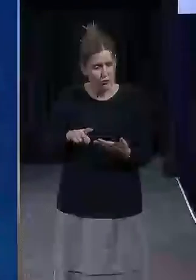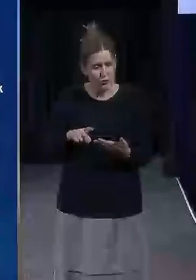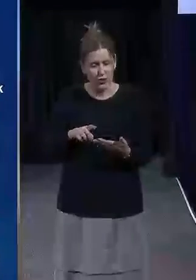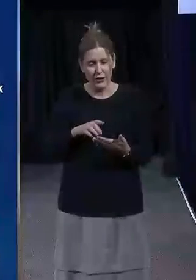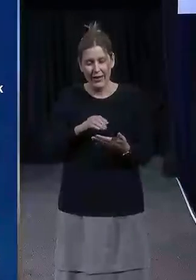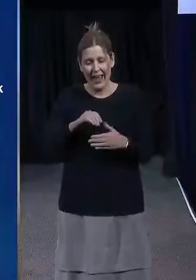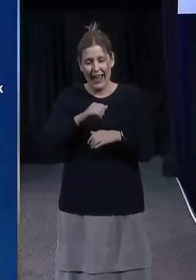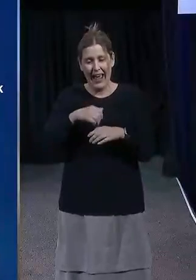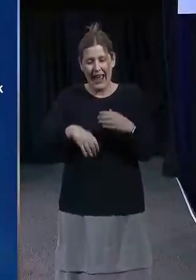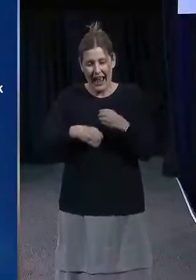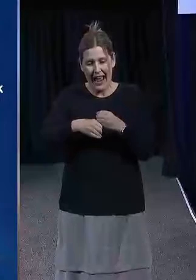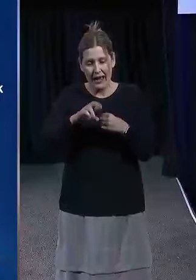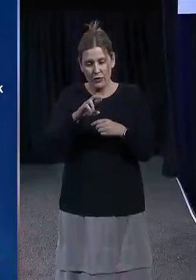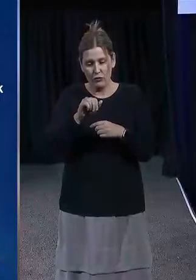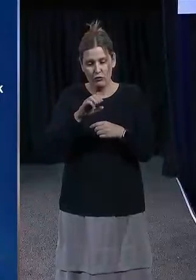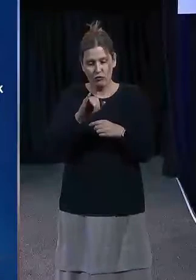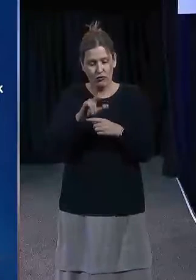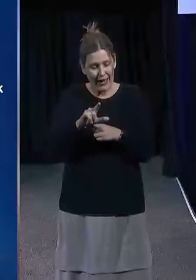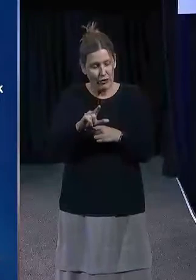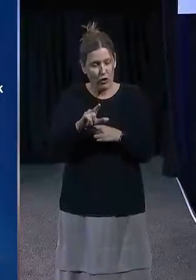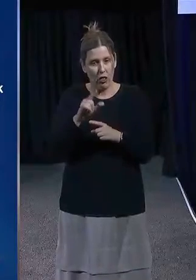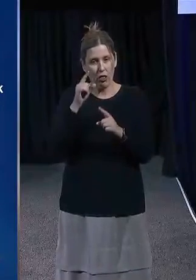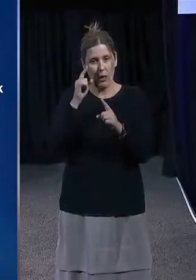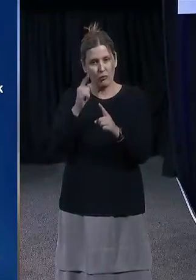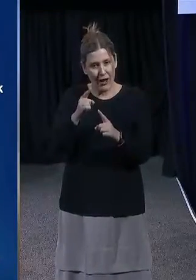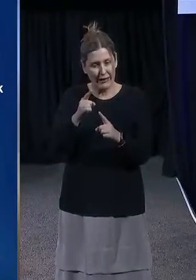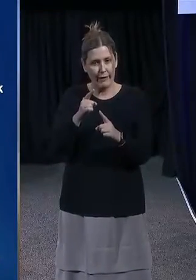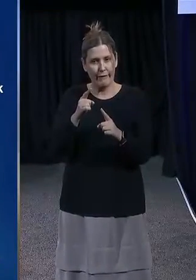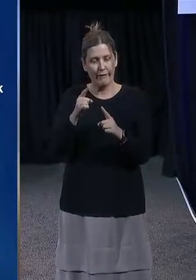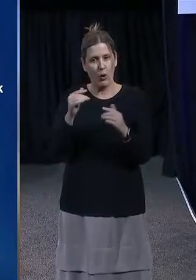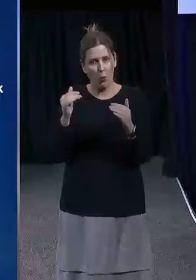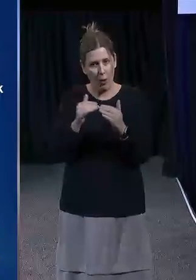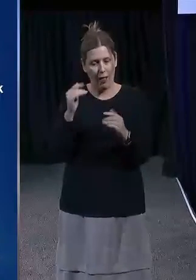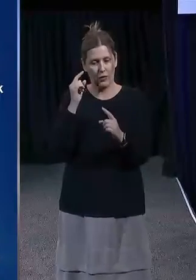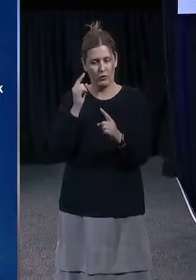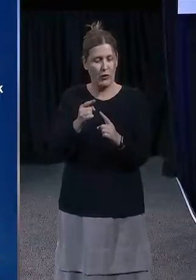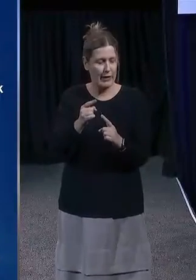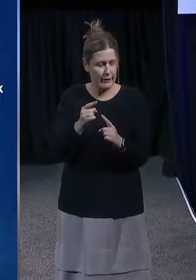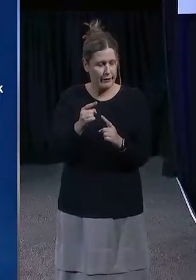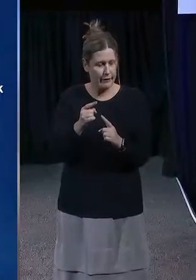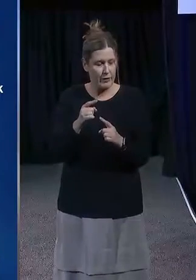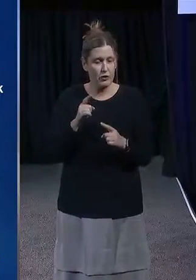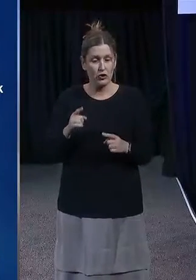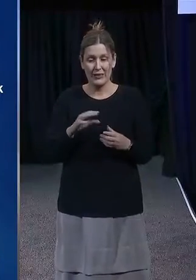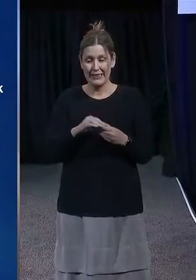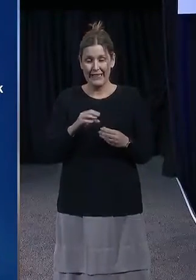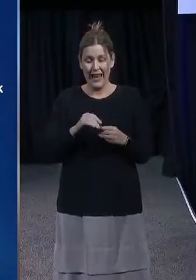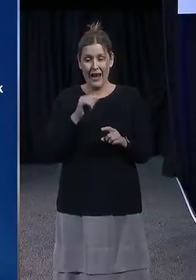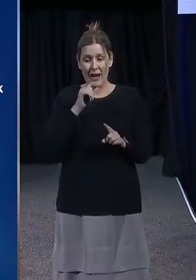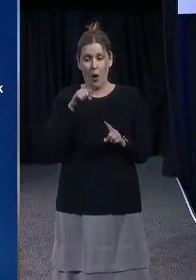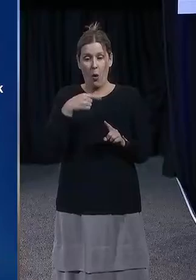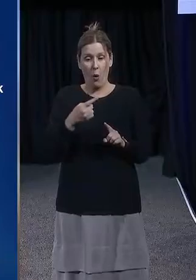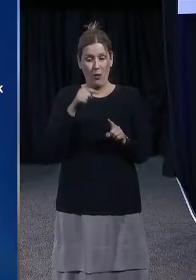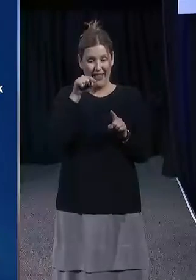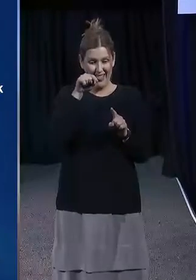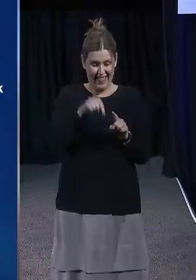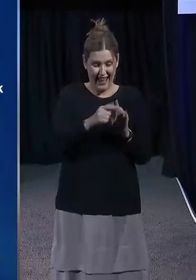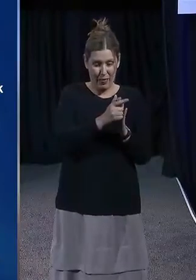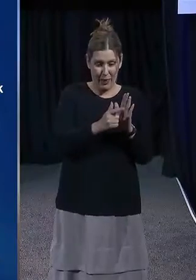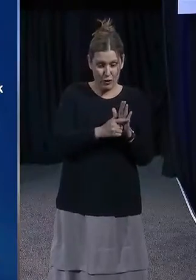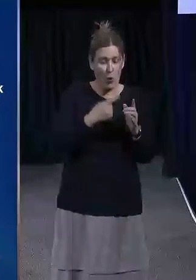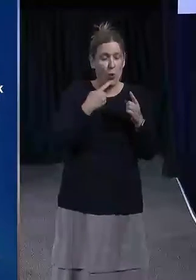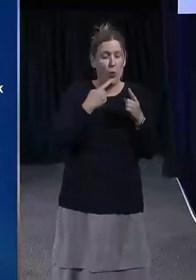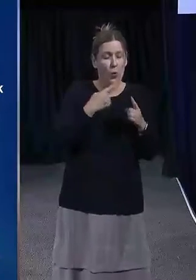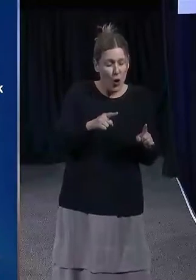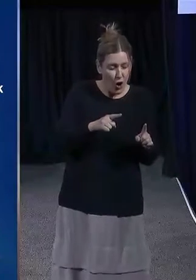and a racial objective, racial equality objective. And then she said not only has that legislation worked,